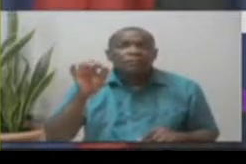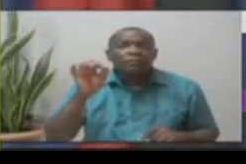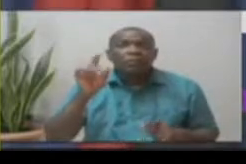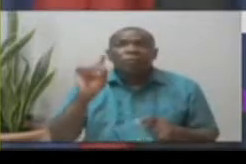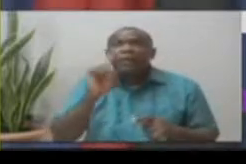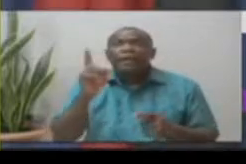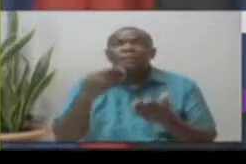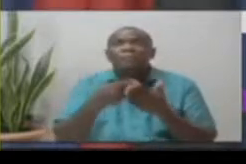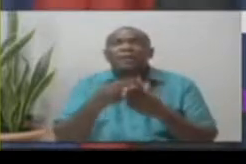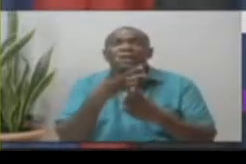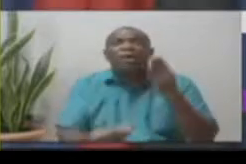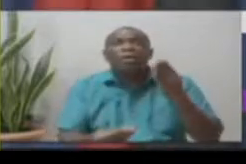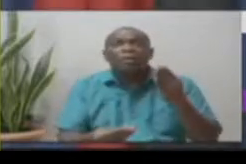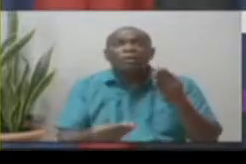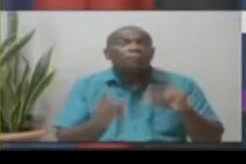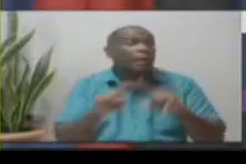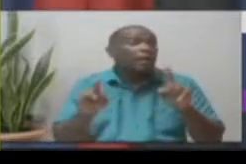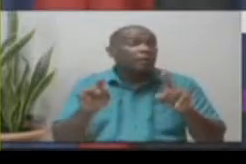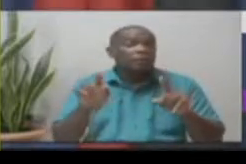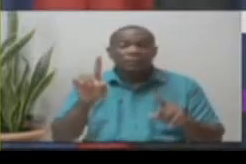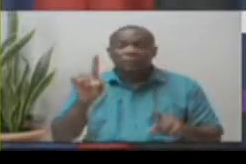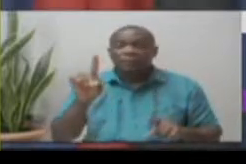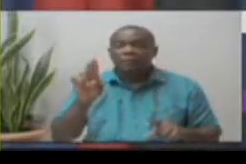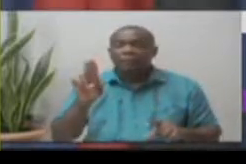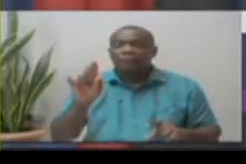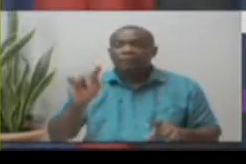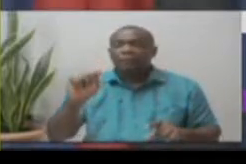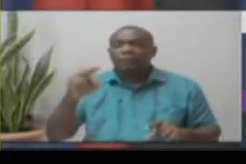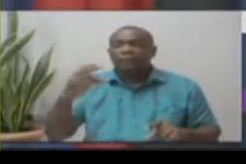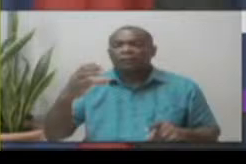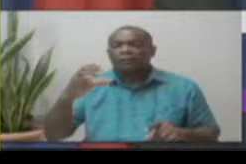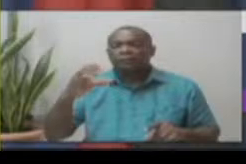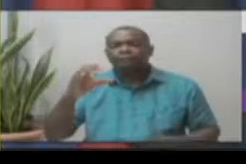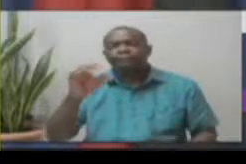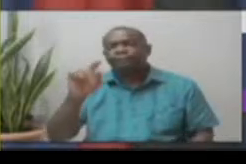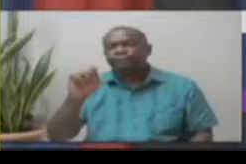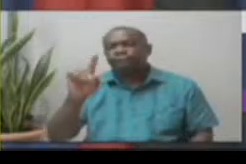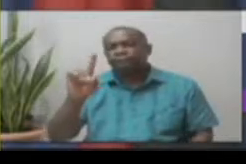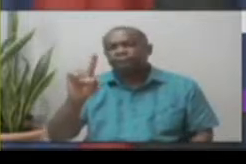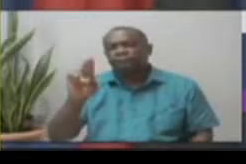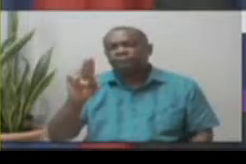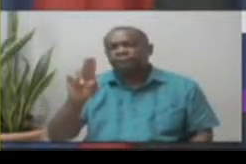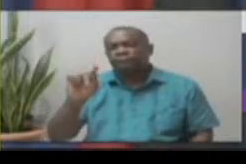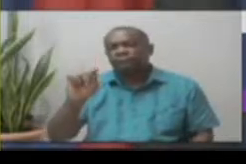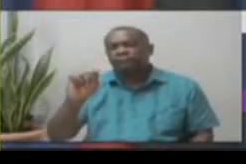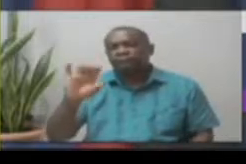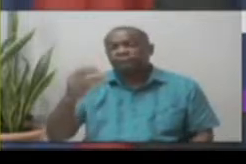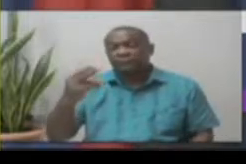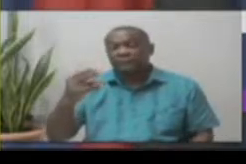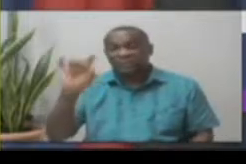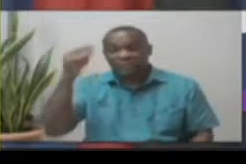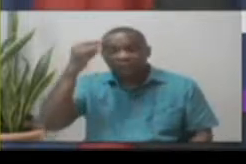Tobago in the last purchase of the diamond vessels. That doesn't make news in this country.